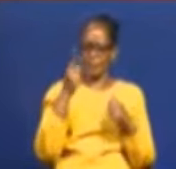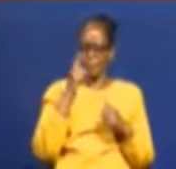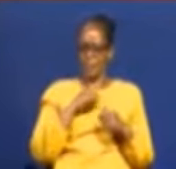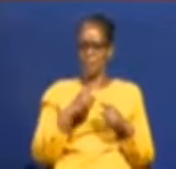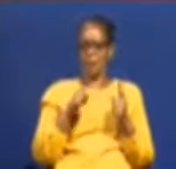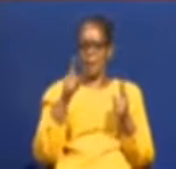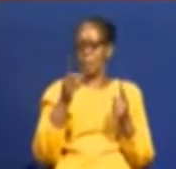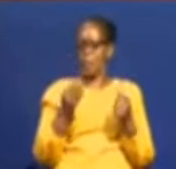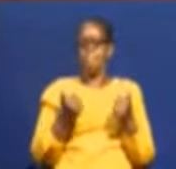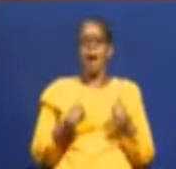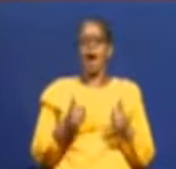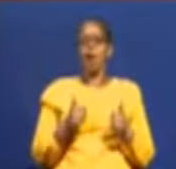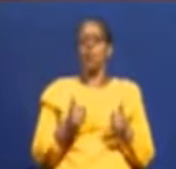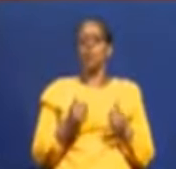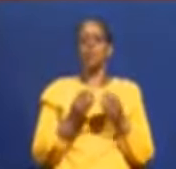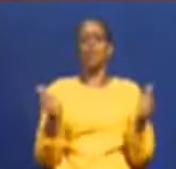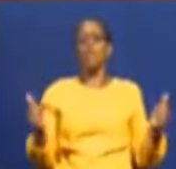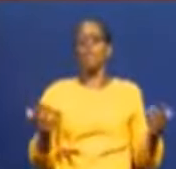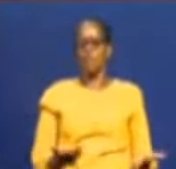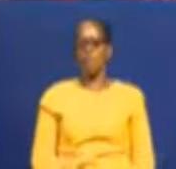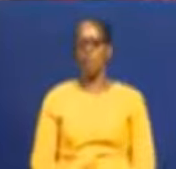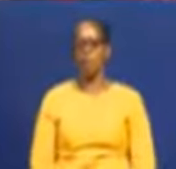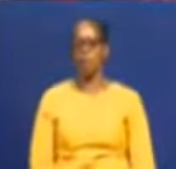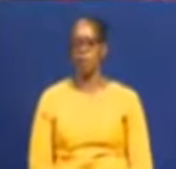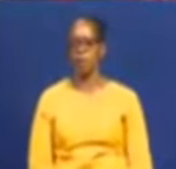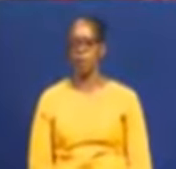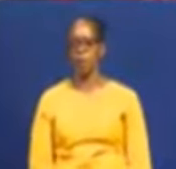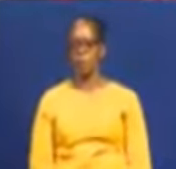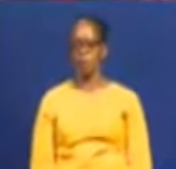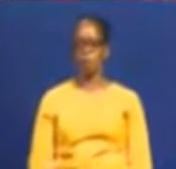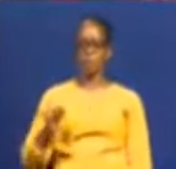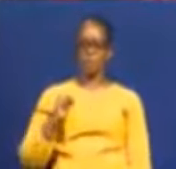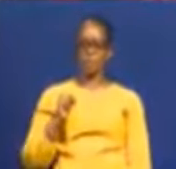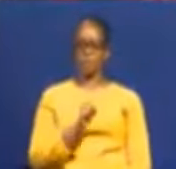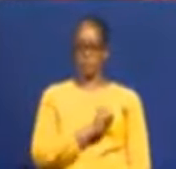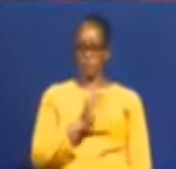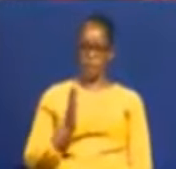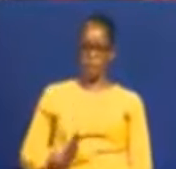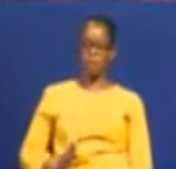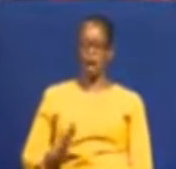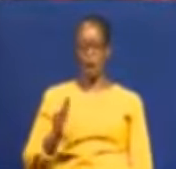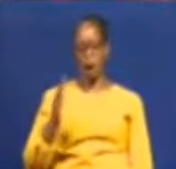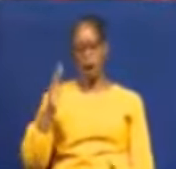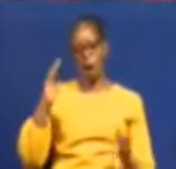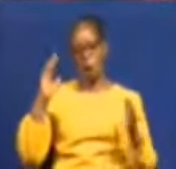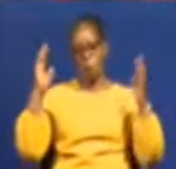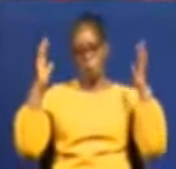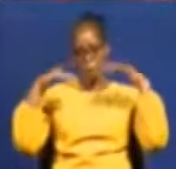implementation of these resolutions. I thank you, Honorable Speaker. Senator Ombo.